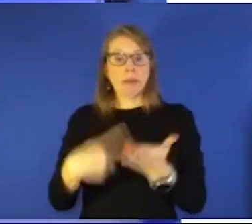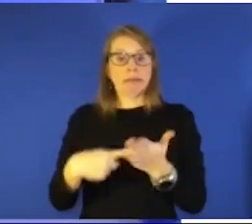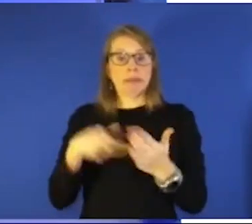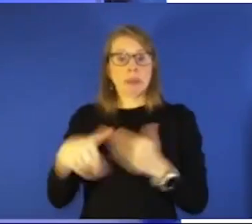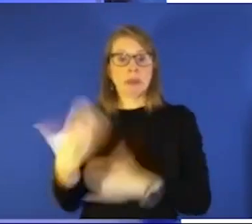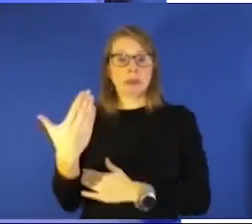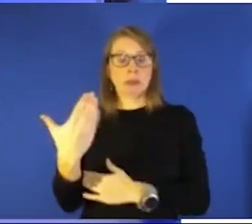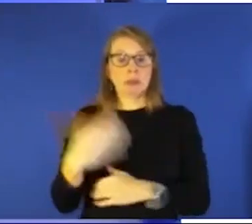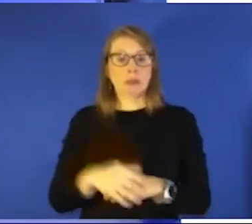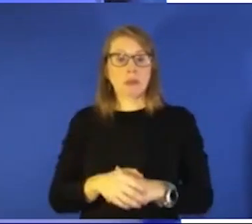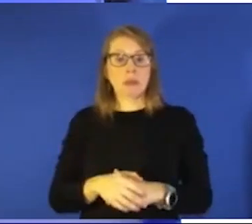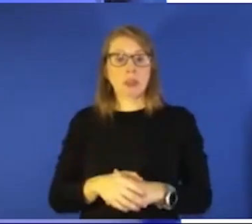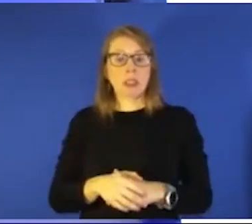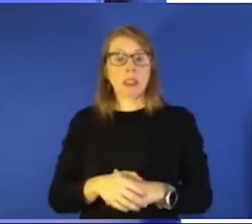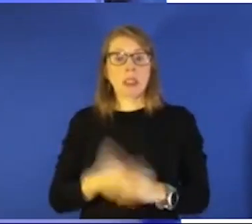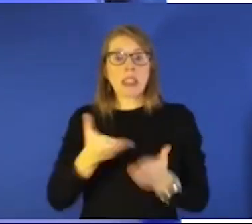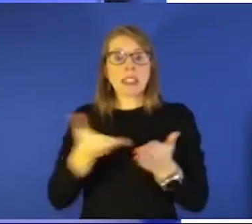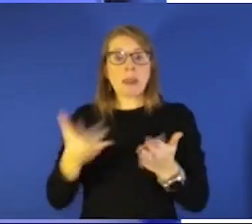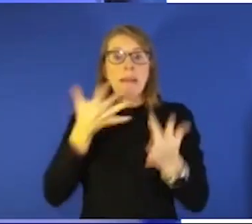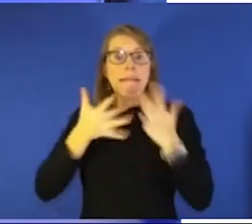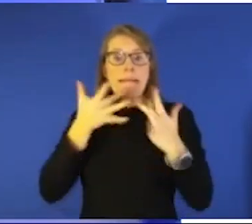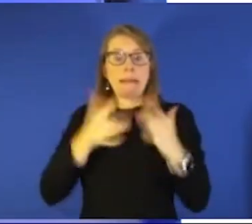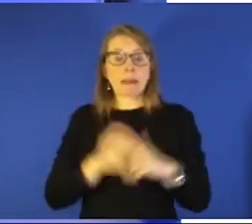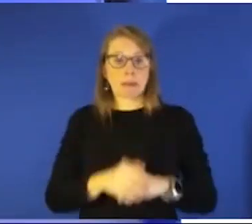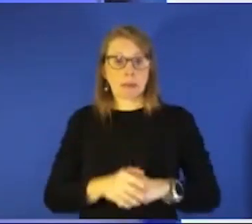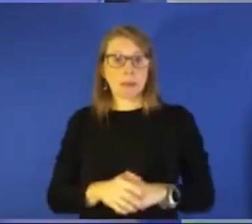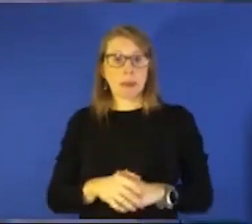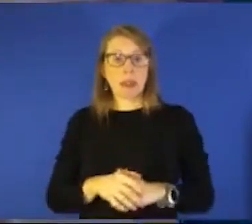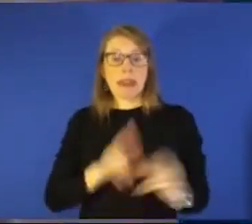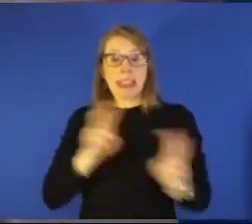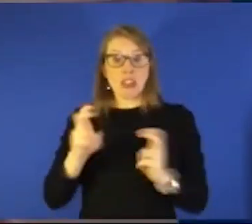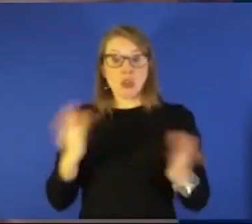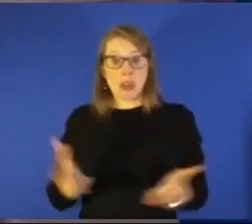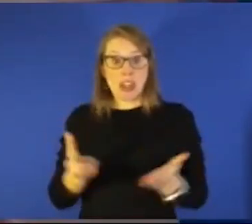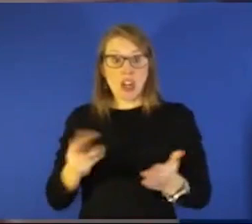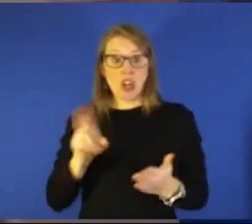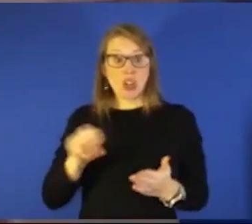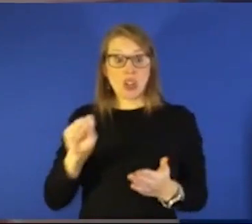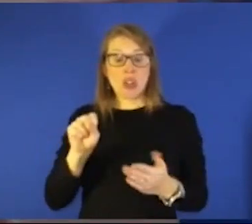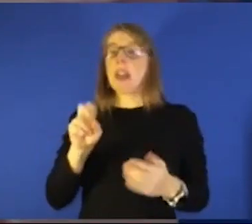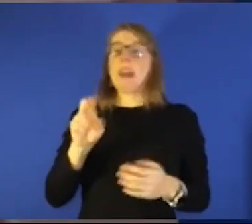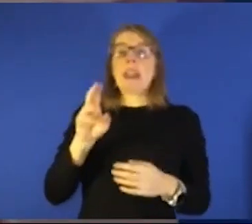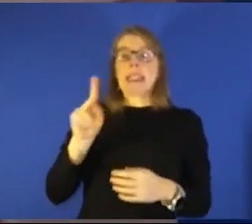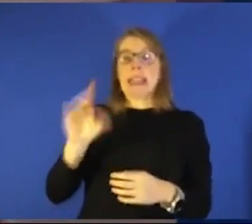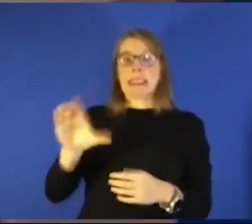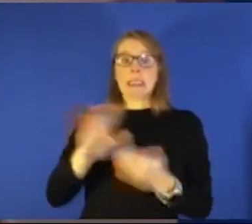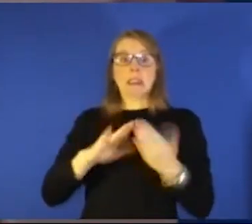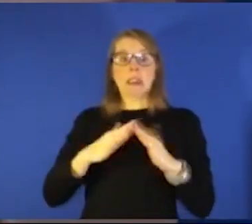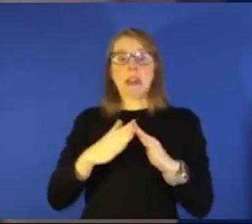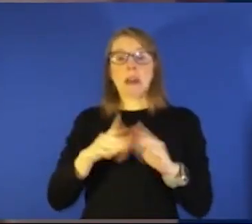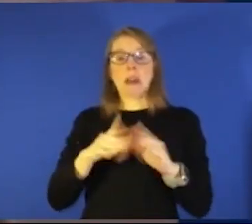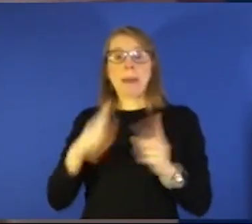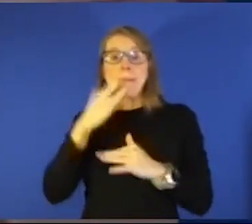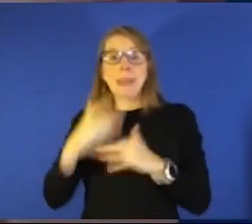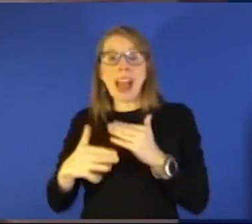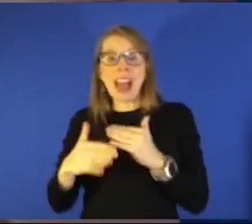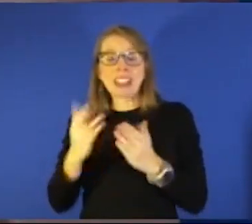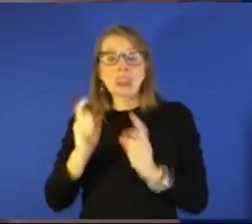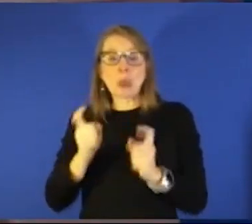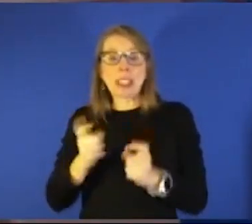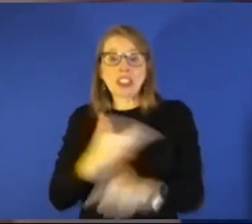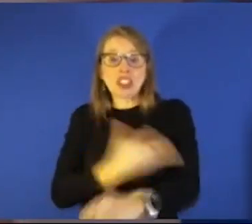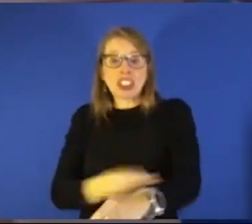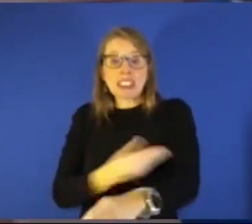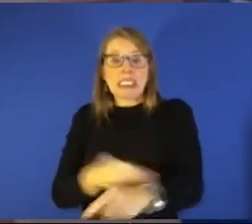supply shortages. They're not only an issue here in the Kansas City metro, there is a huge need for blood donations across